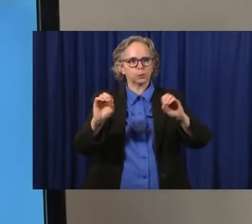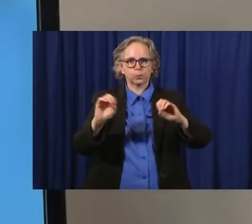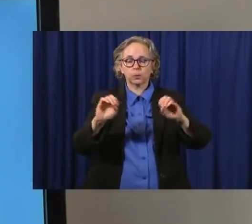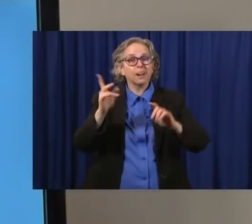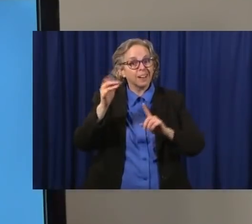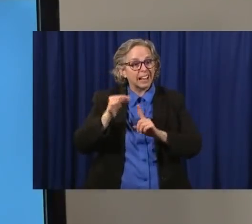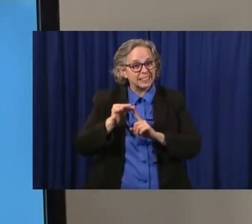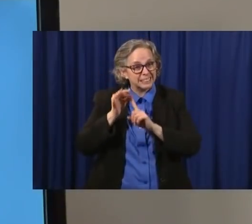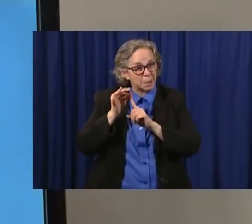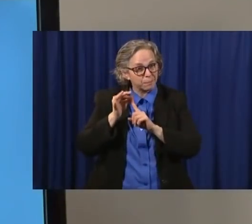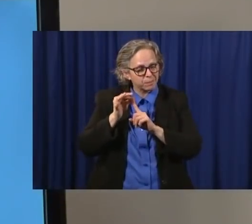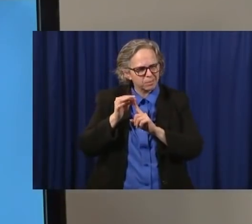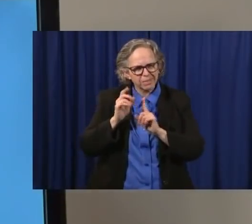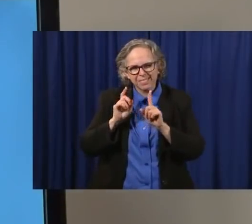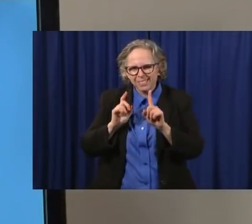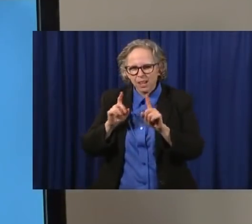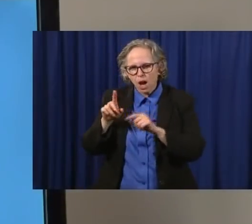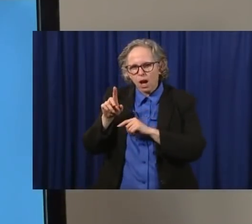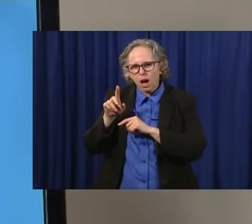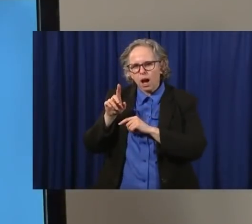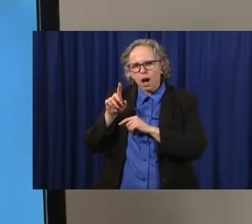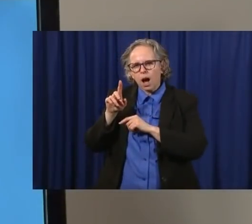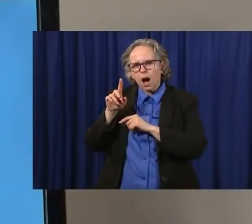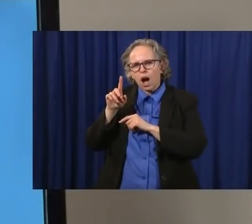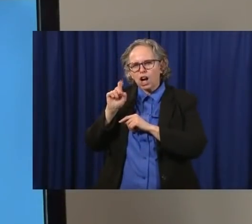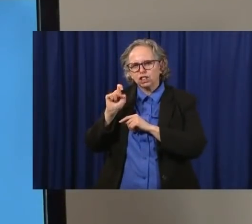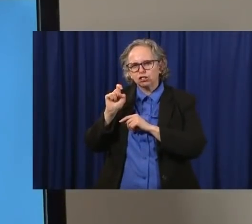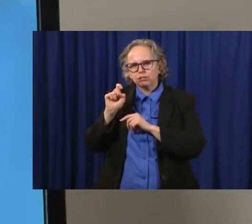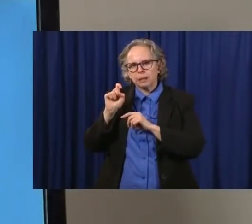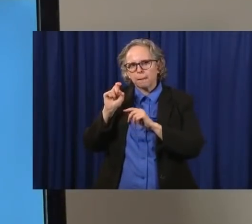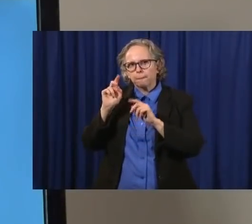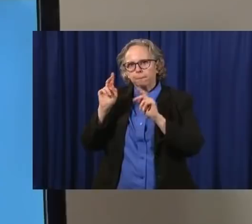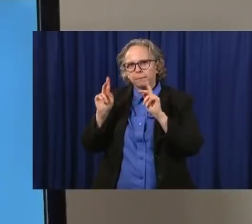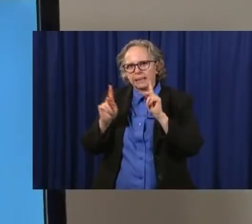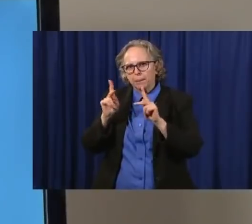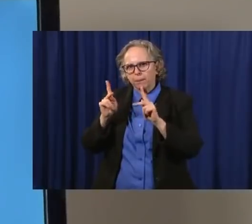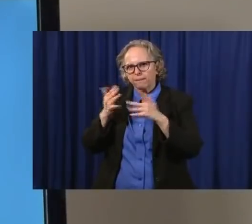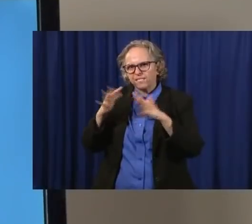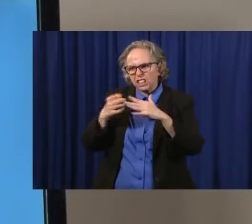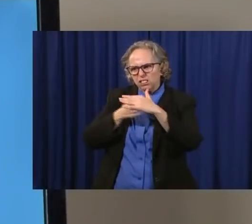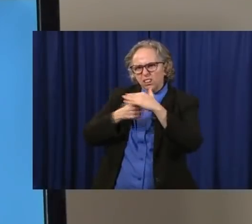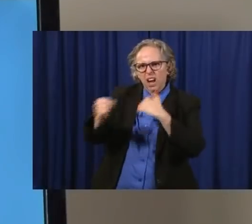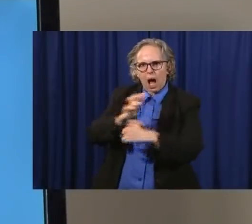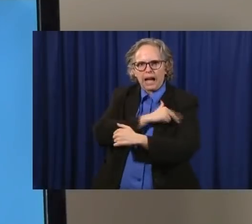of 100 of our hospitalizations in the last 24 hours.